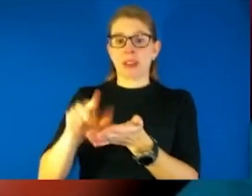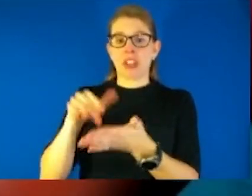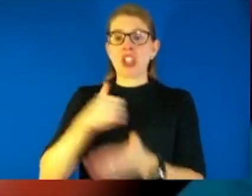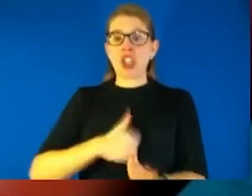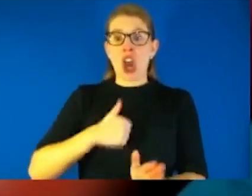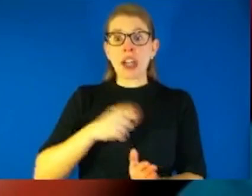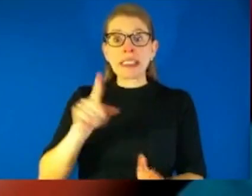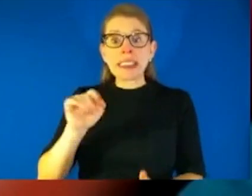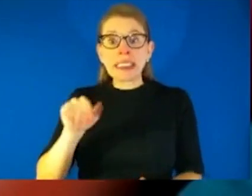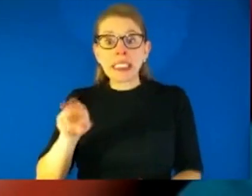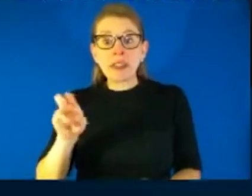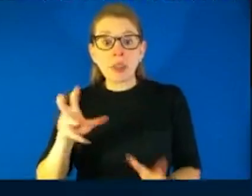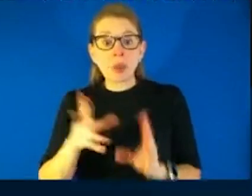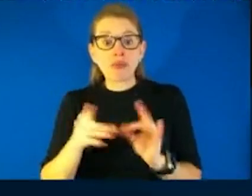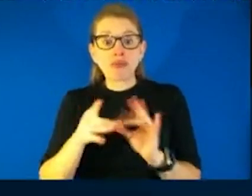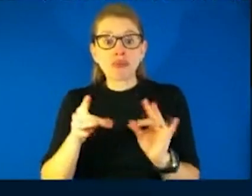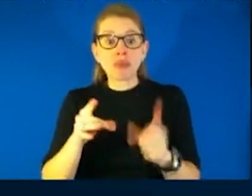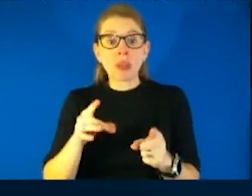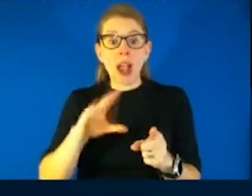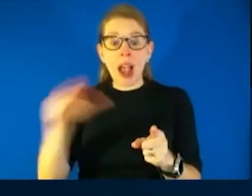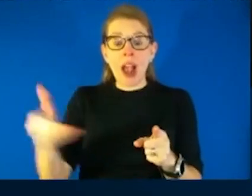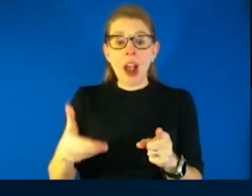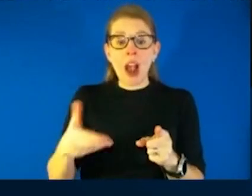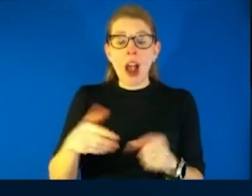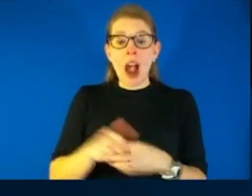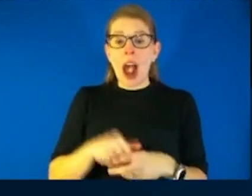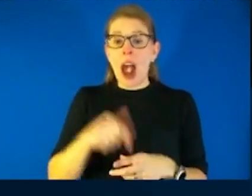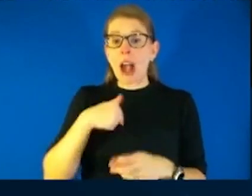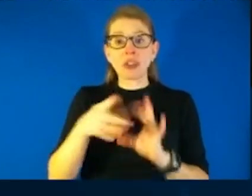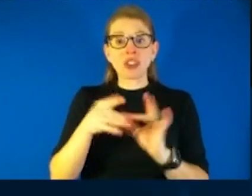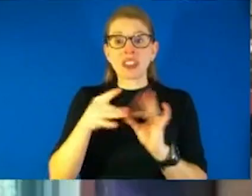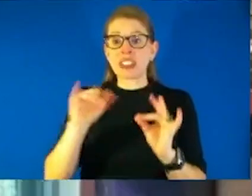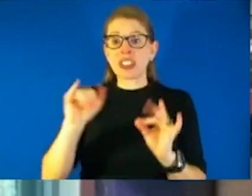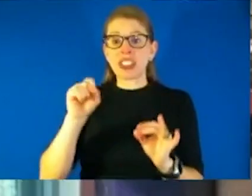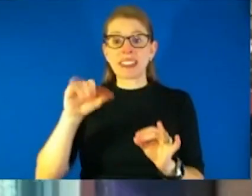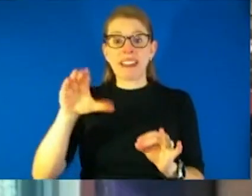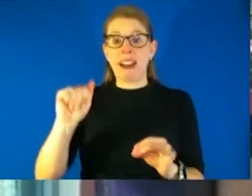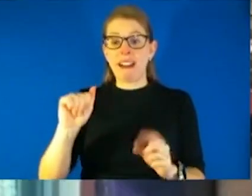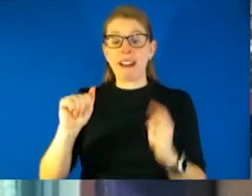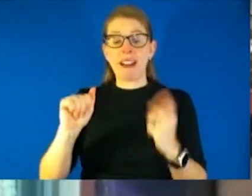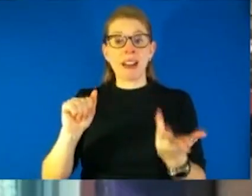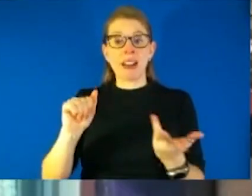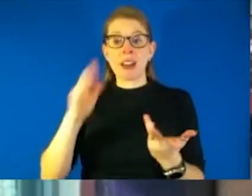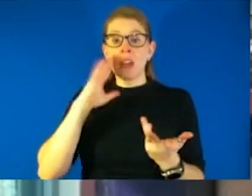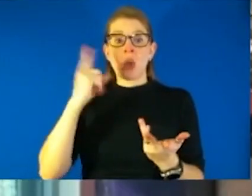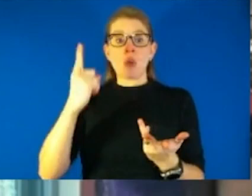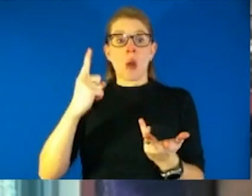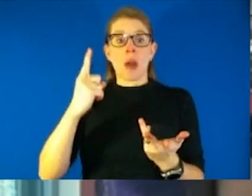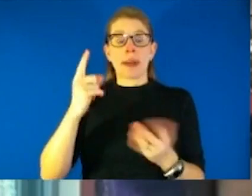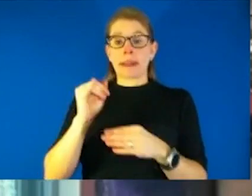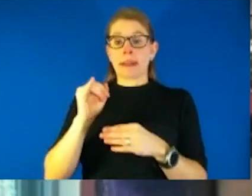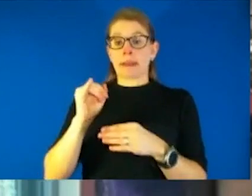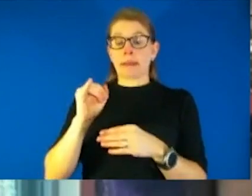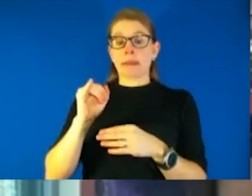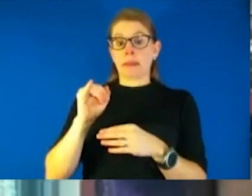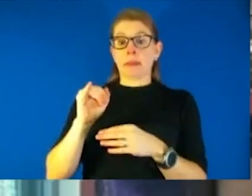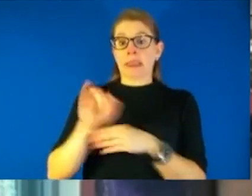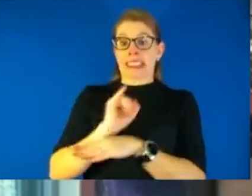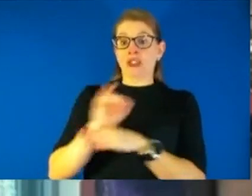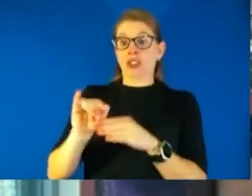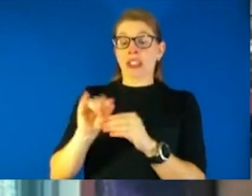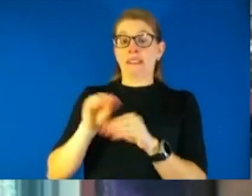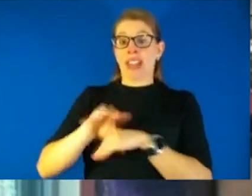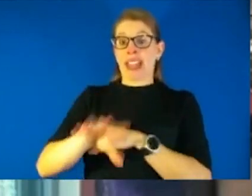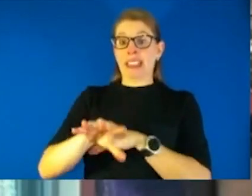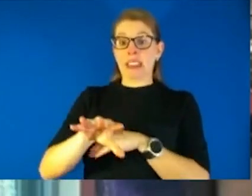wanted to say something? I was actually going to introduce her. I was just going to say to Jessica that, one of the industries that was especially affected